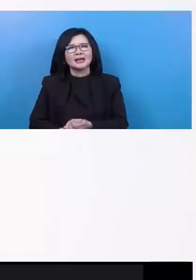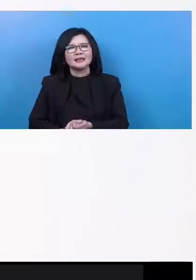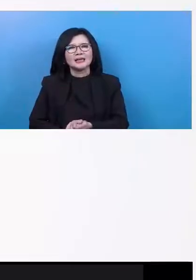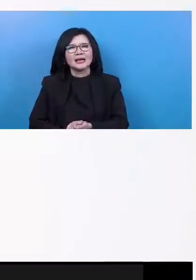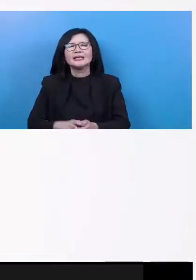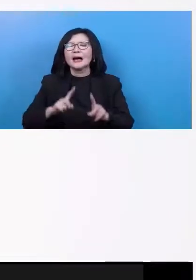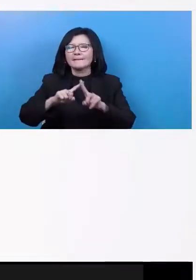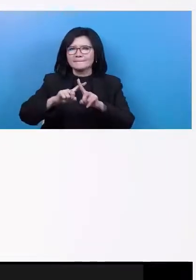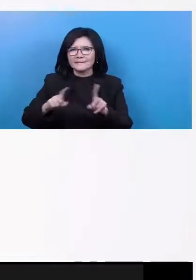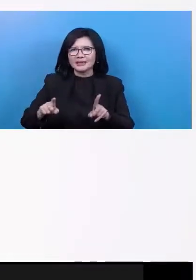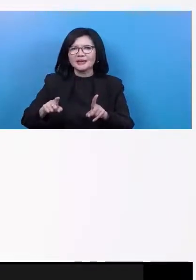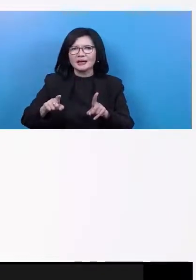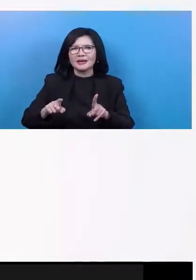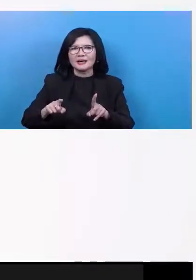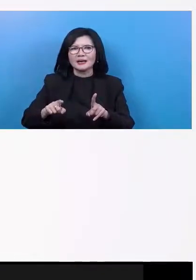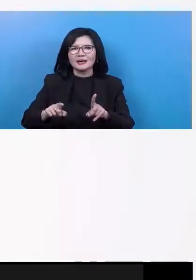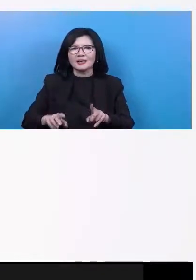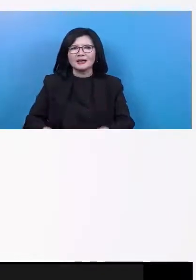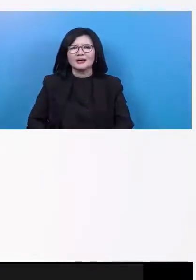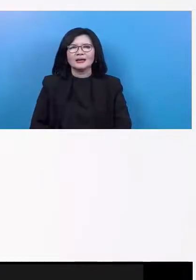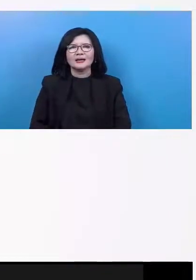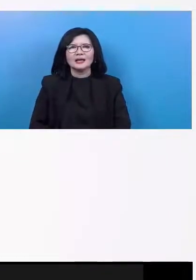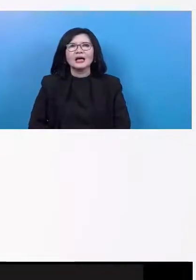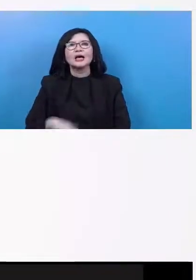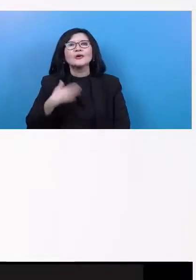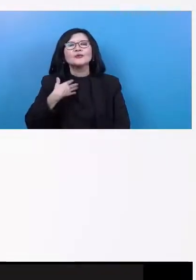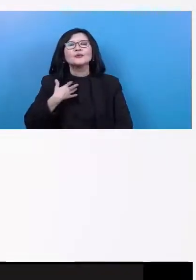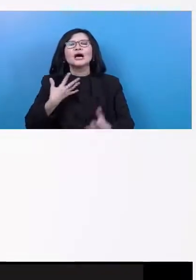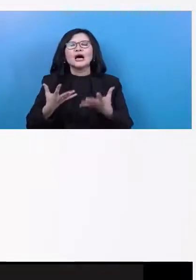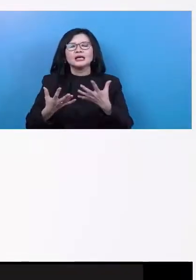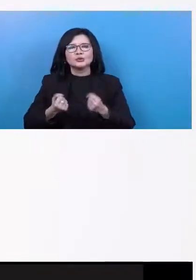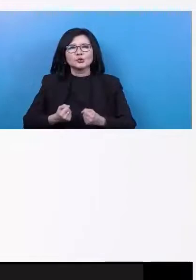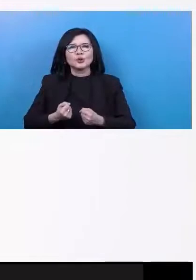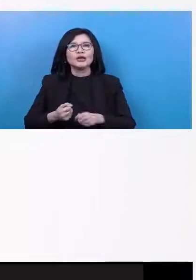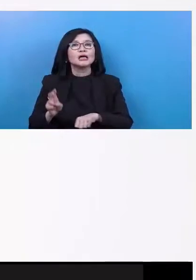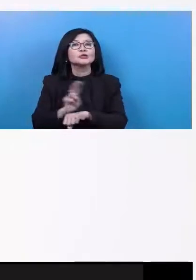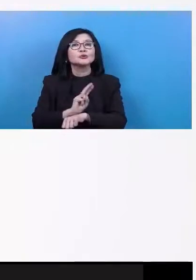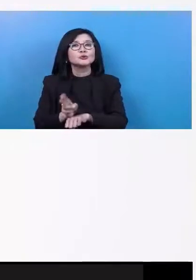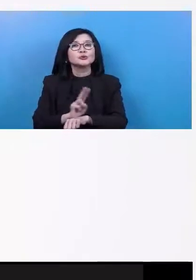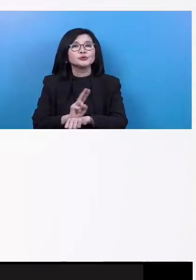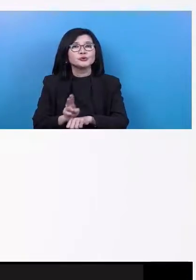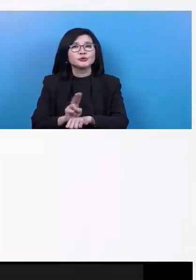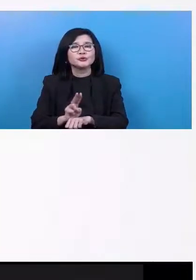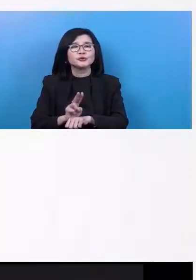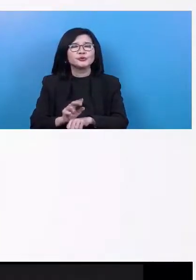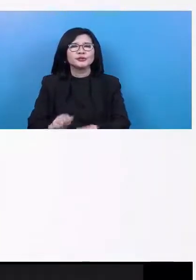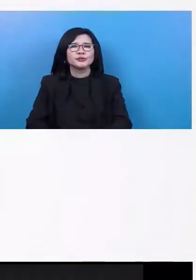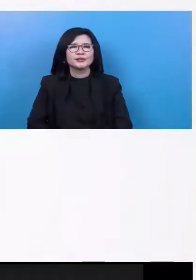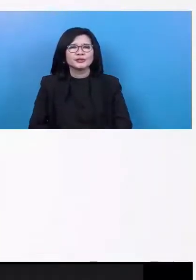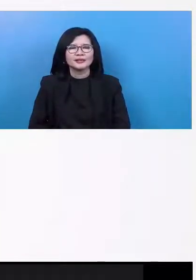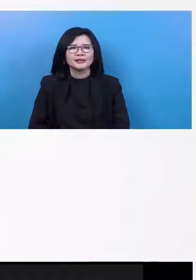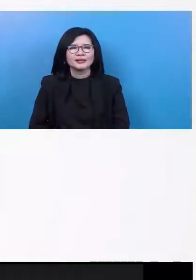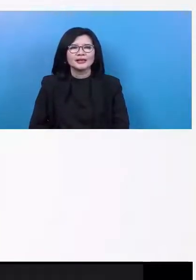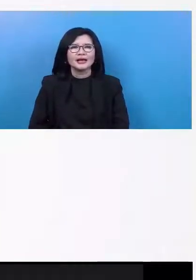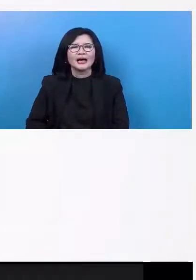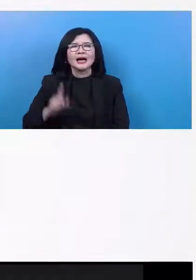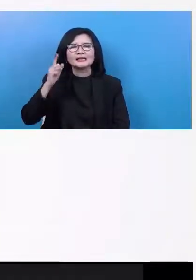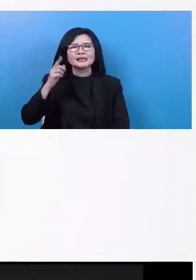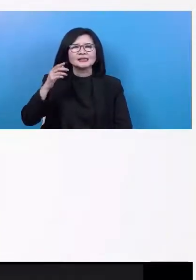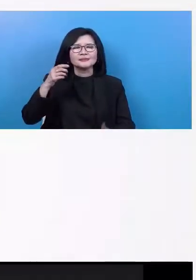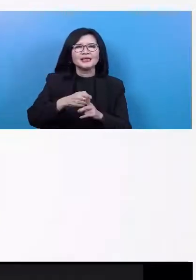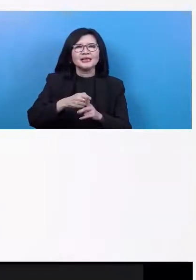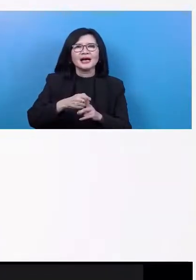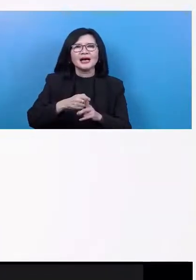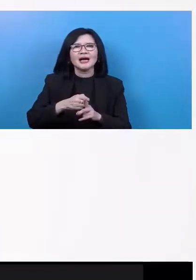the infrastructure use. So the systemic nature is linked to the culture, society, the ecosystems, the power